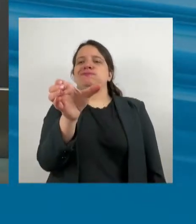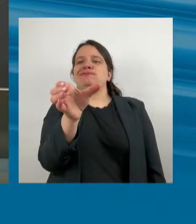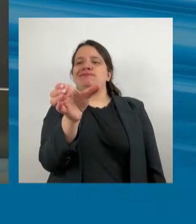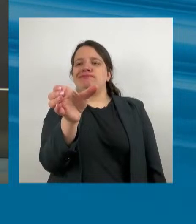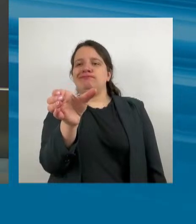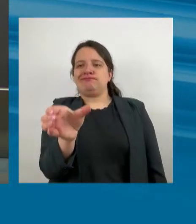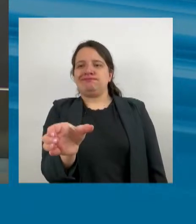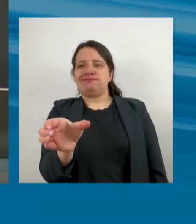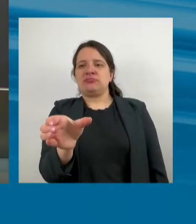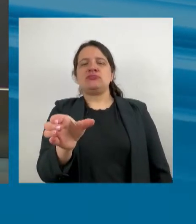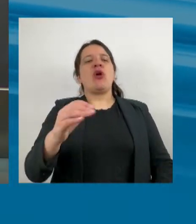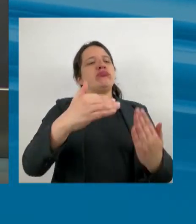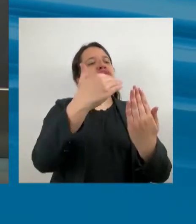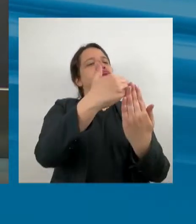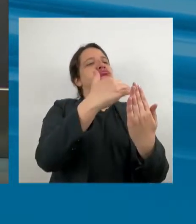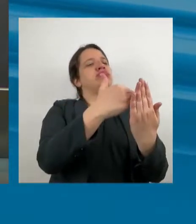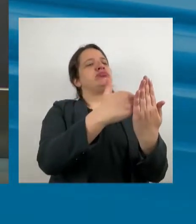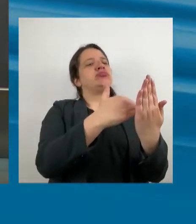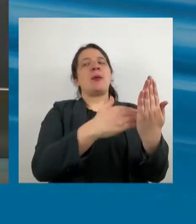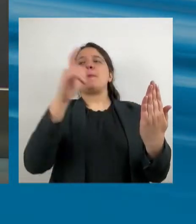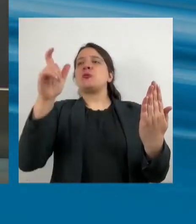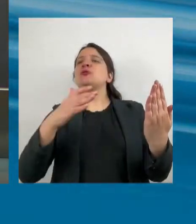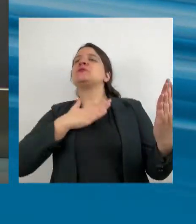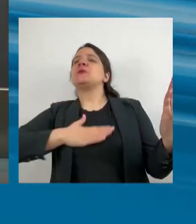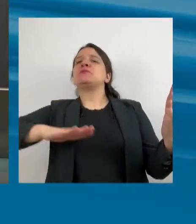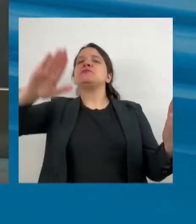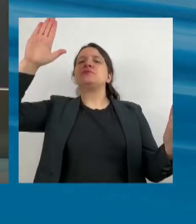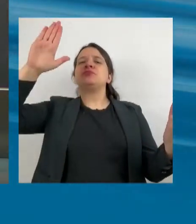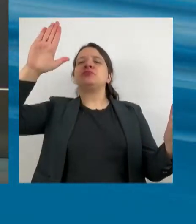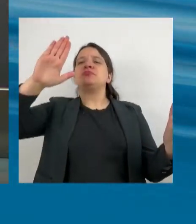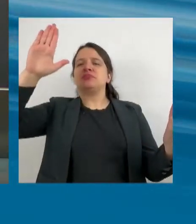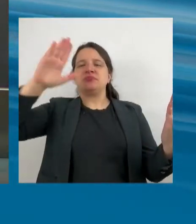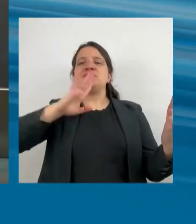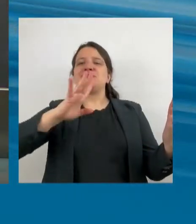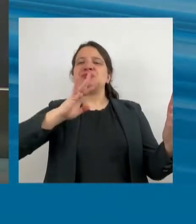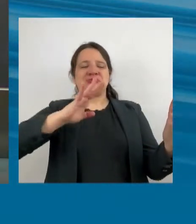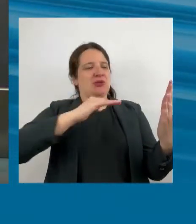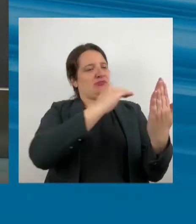your name tags to make up a list